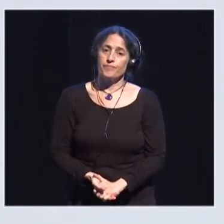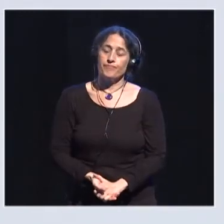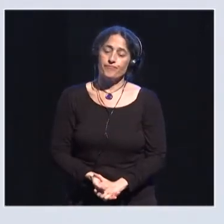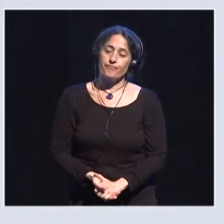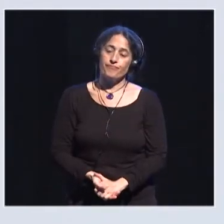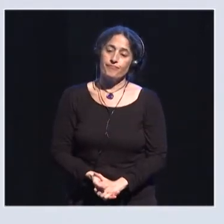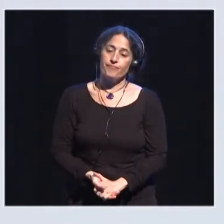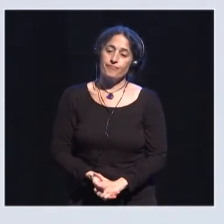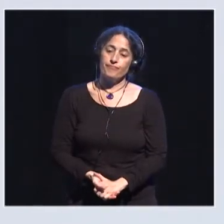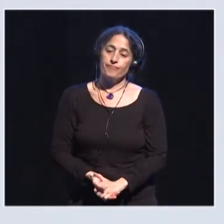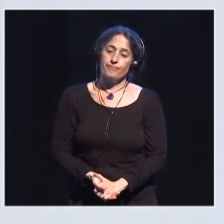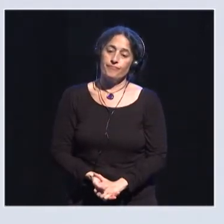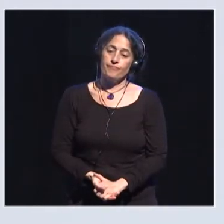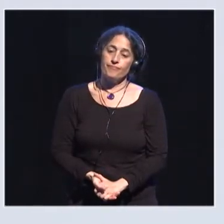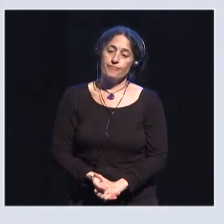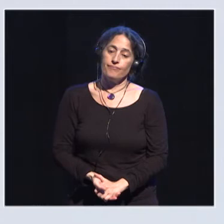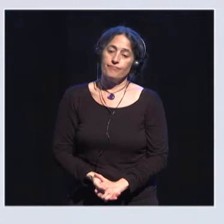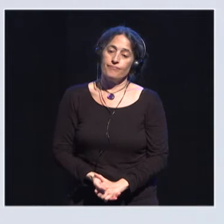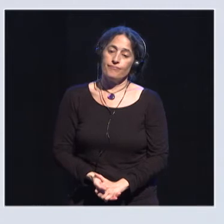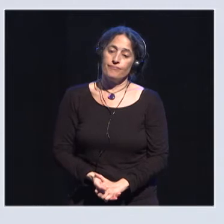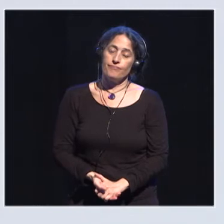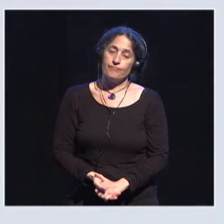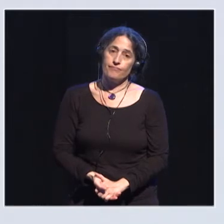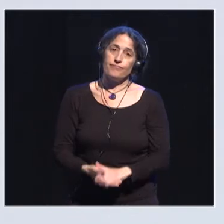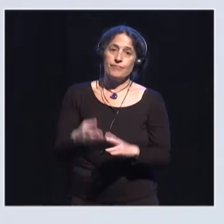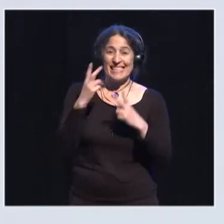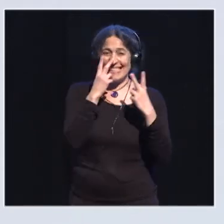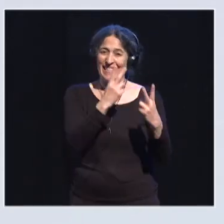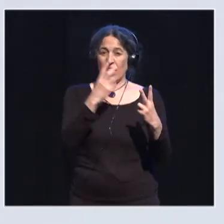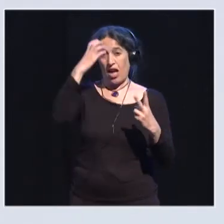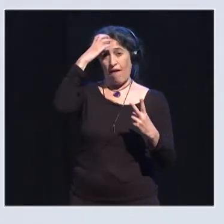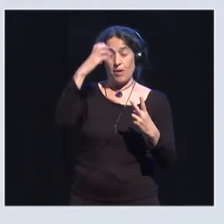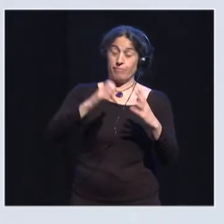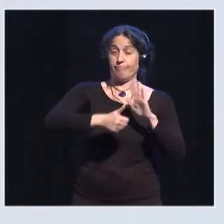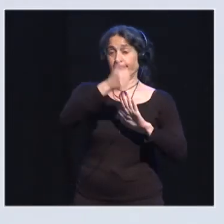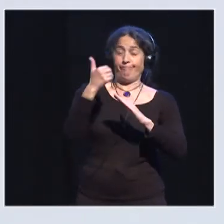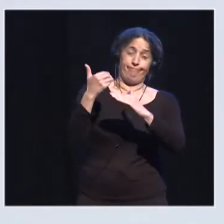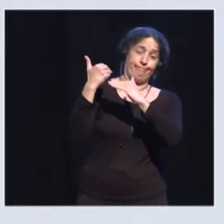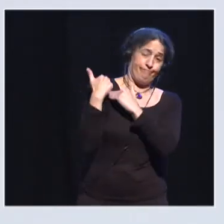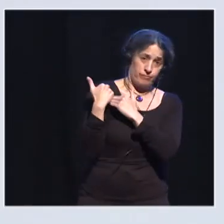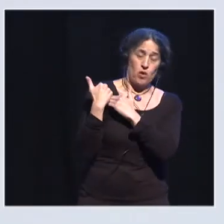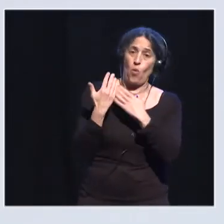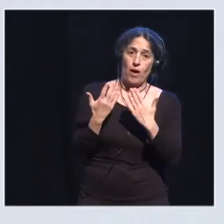to create a predictable regulatory environment. To attract